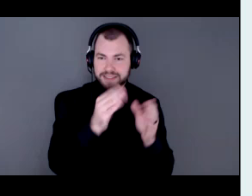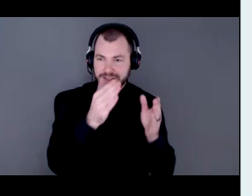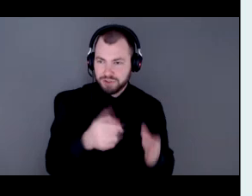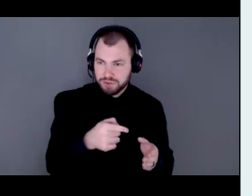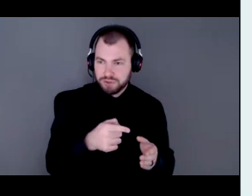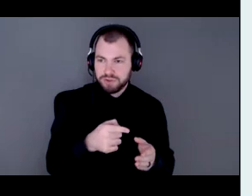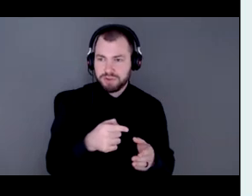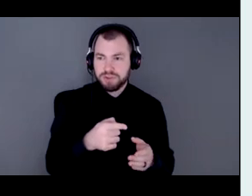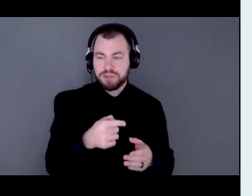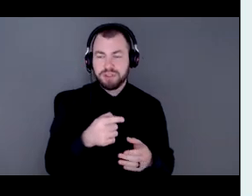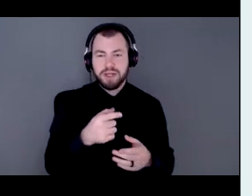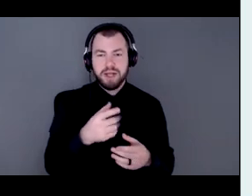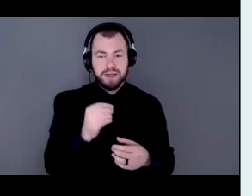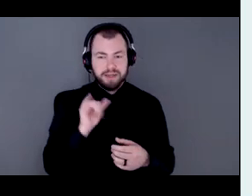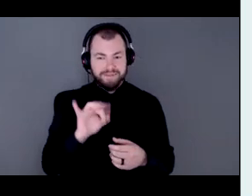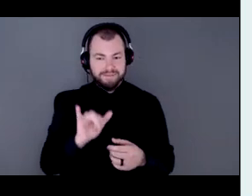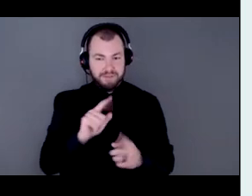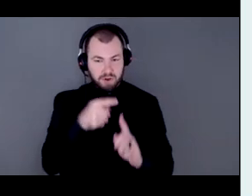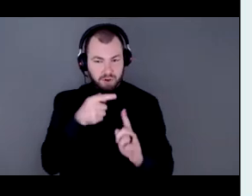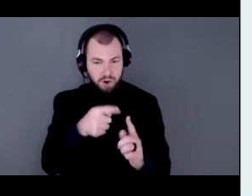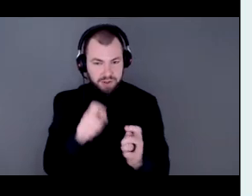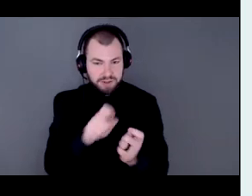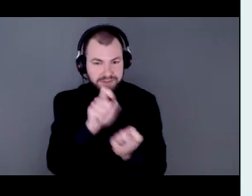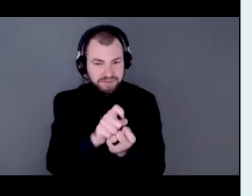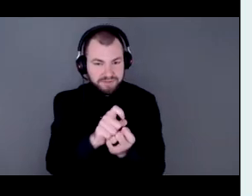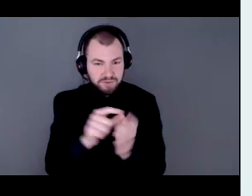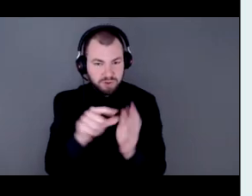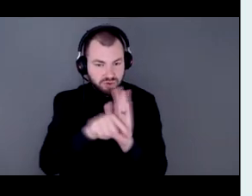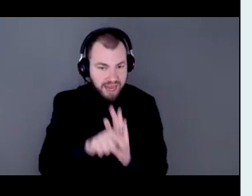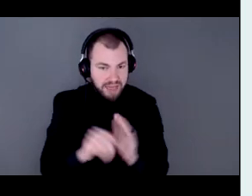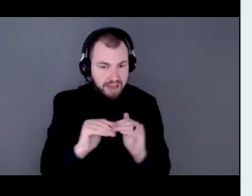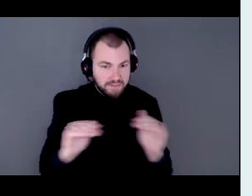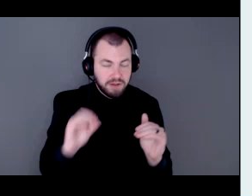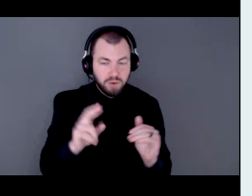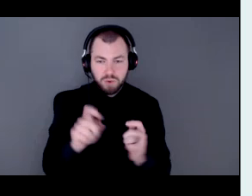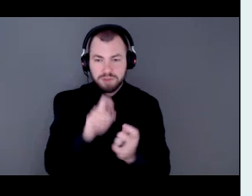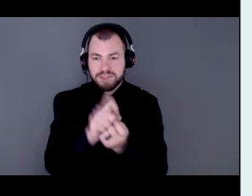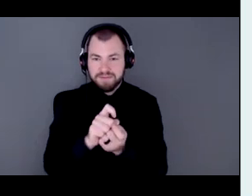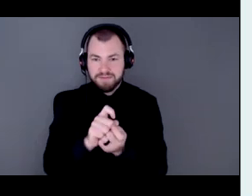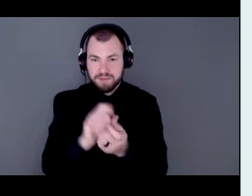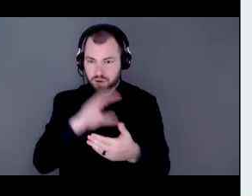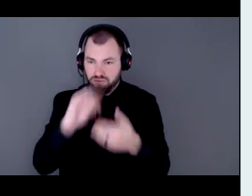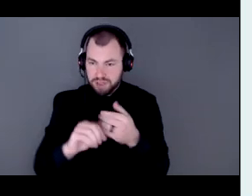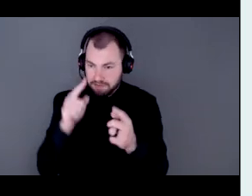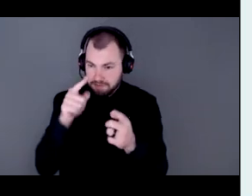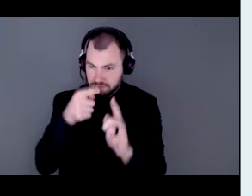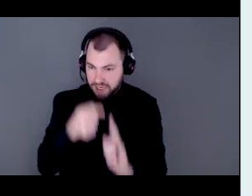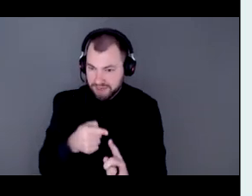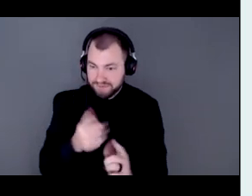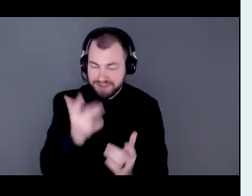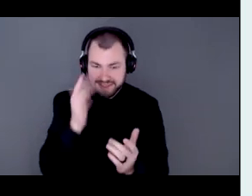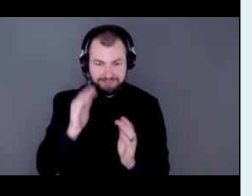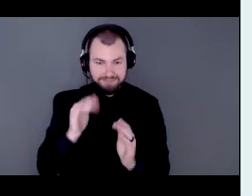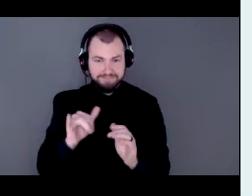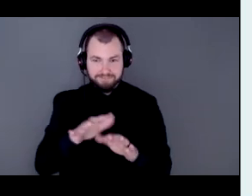was targeting specific grades or specific curricular objectives, because it looks like you were doing it across the